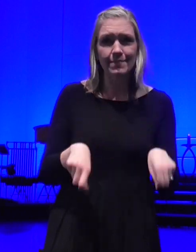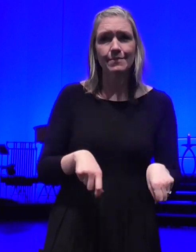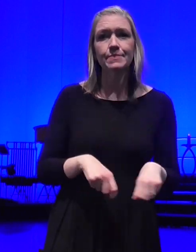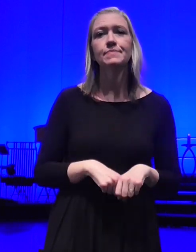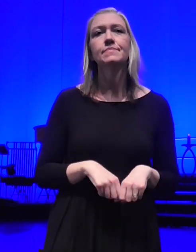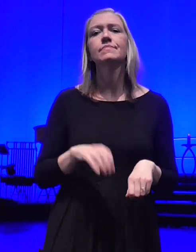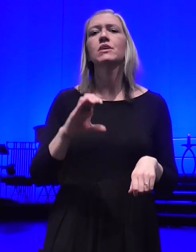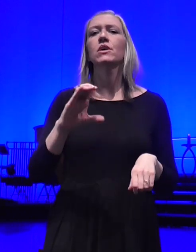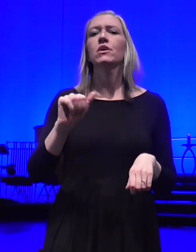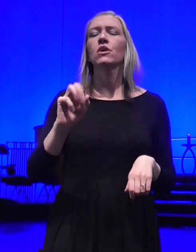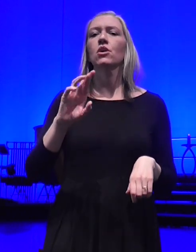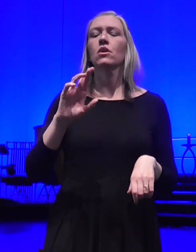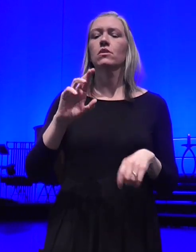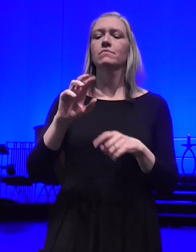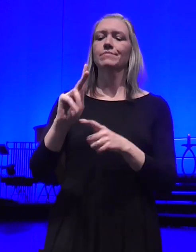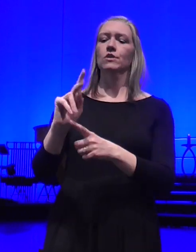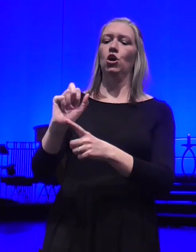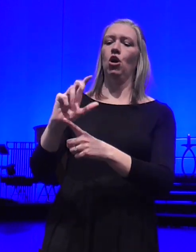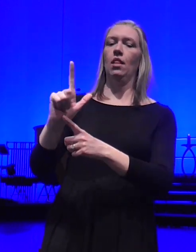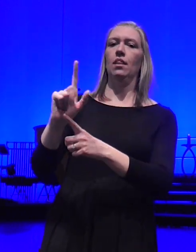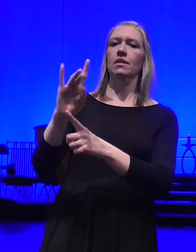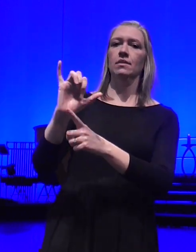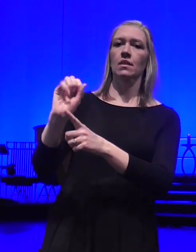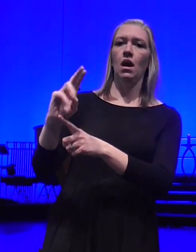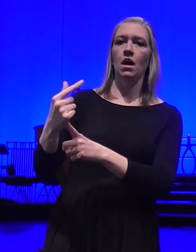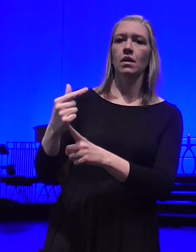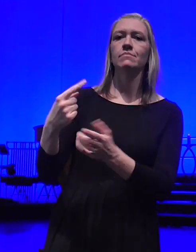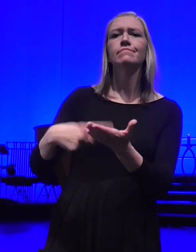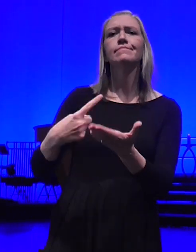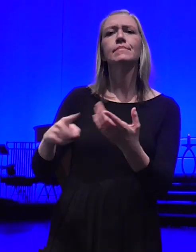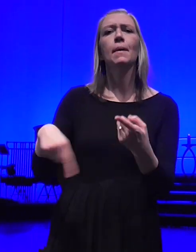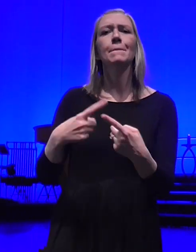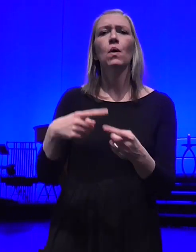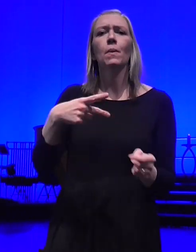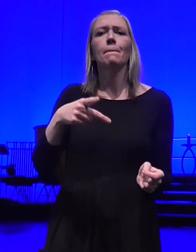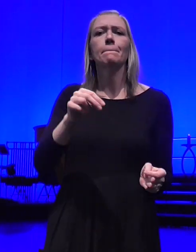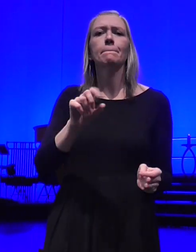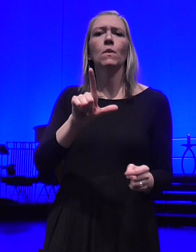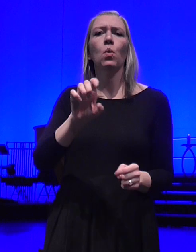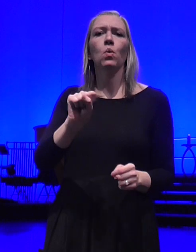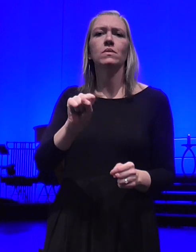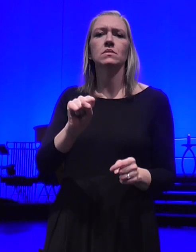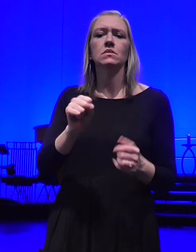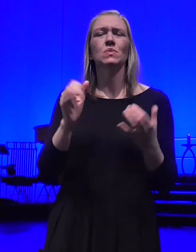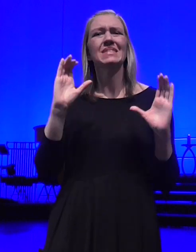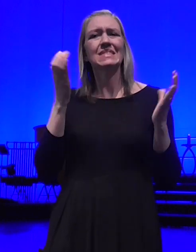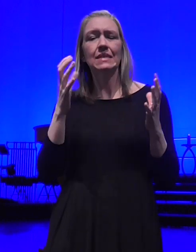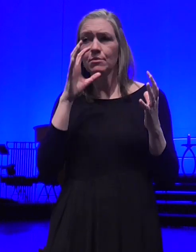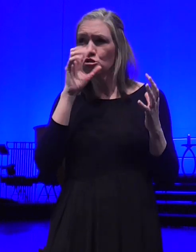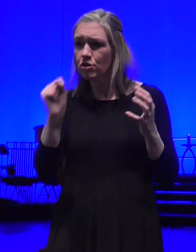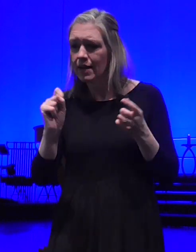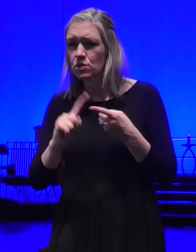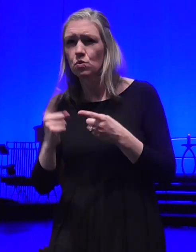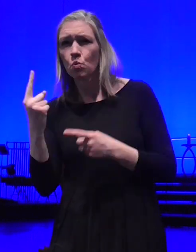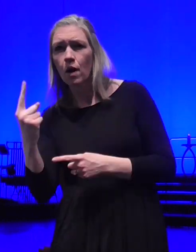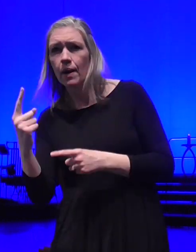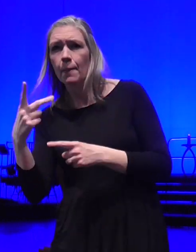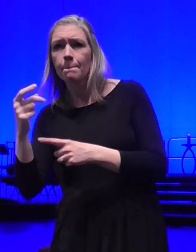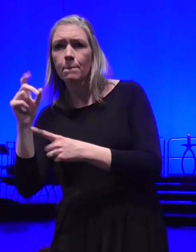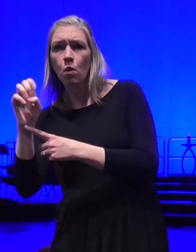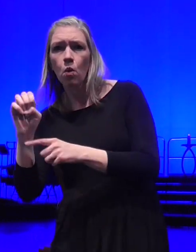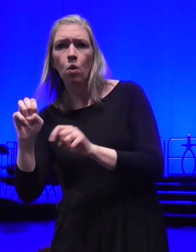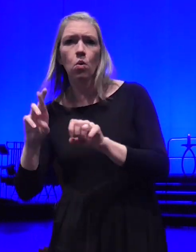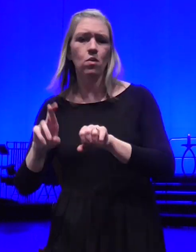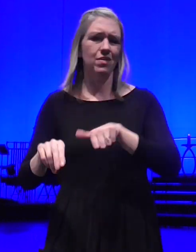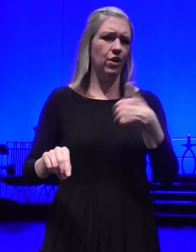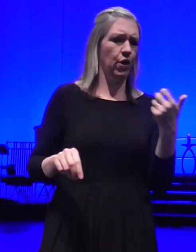Carl Jung talks about poles, that we seem to be attracted to one pole or another, and the one that